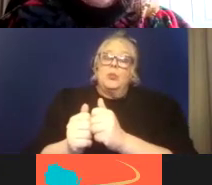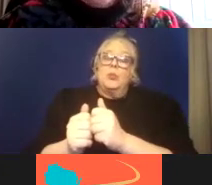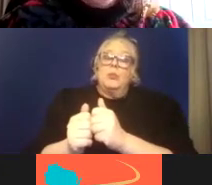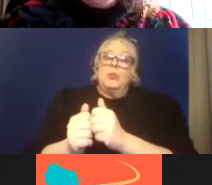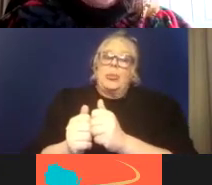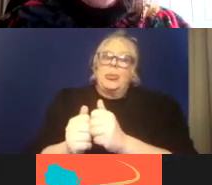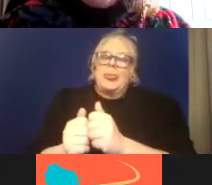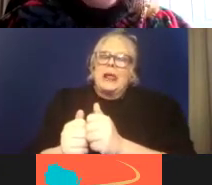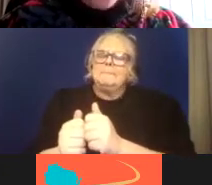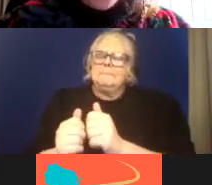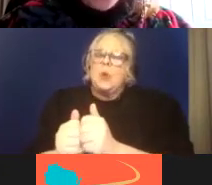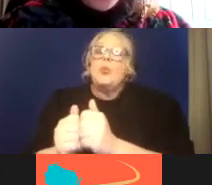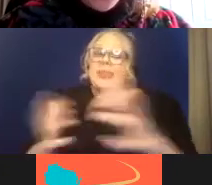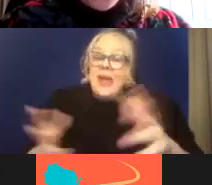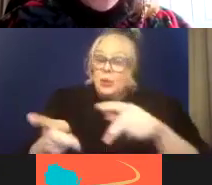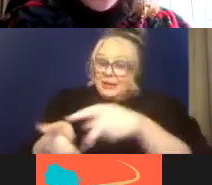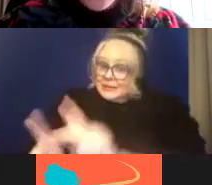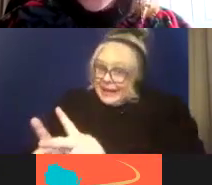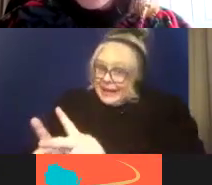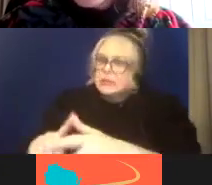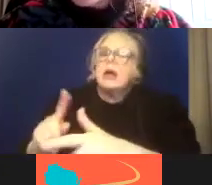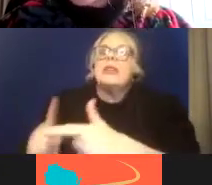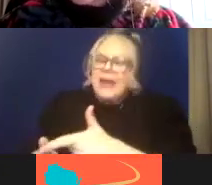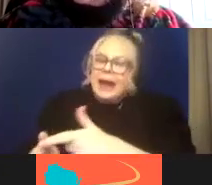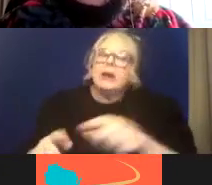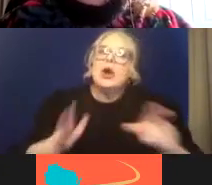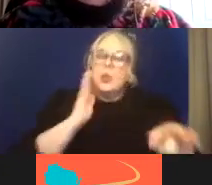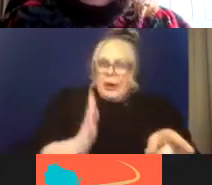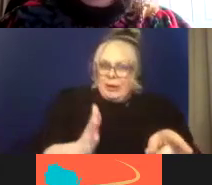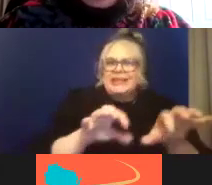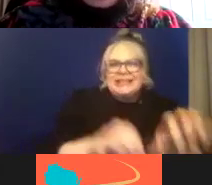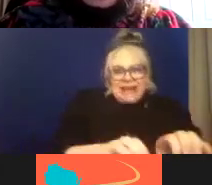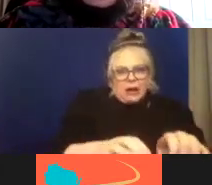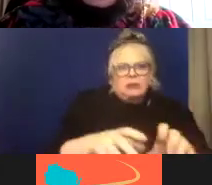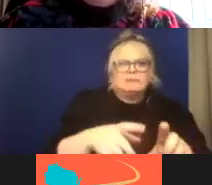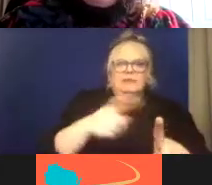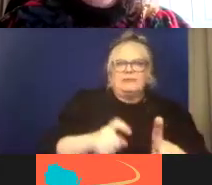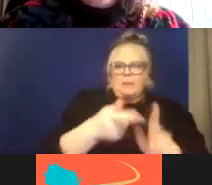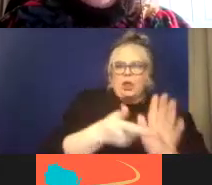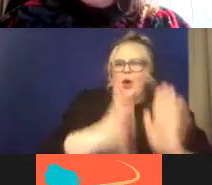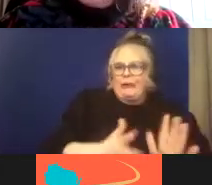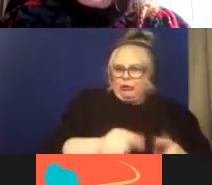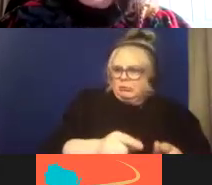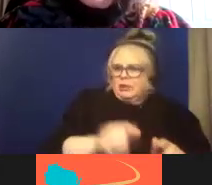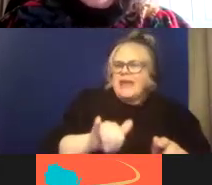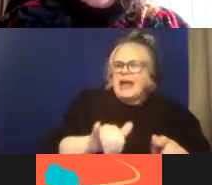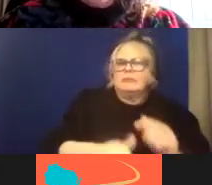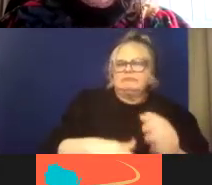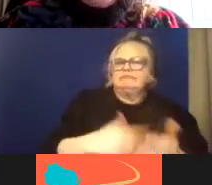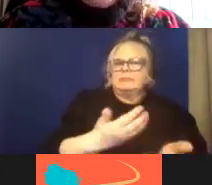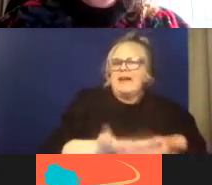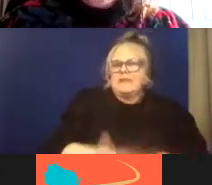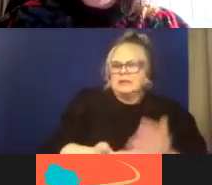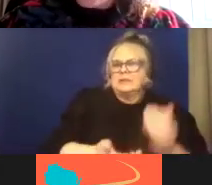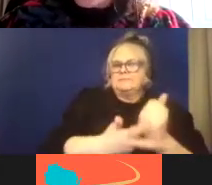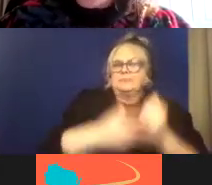Starting off with company policy approaches to content removal. Most major social media platforms, search engines, and